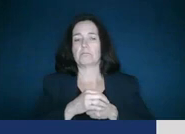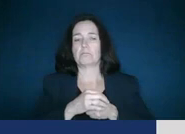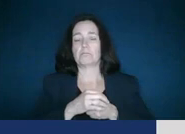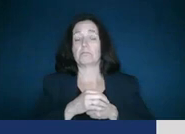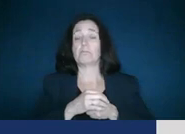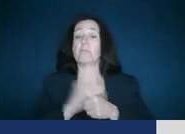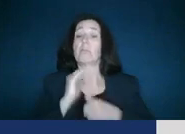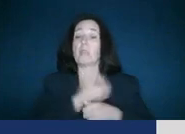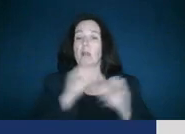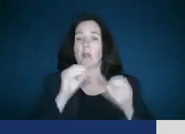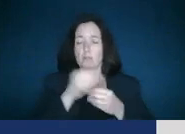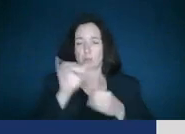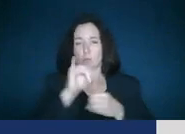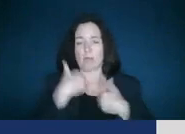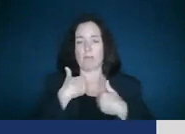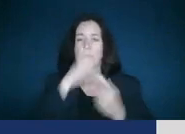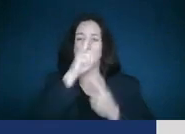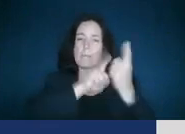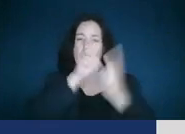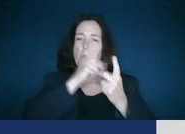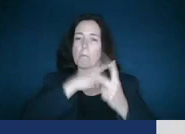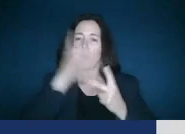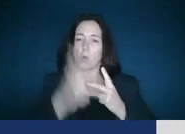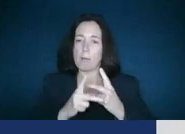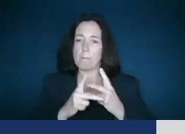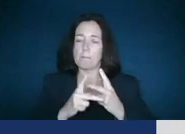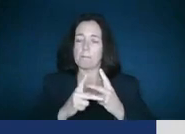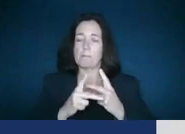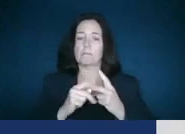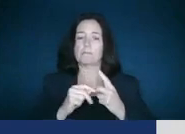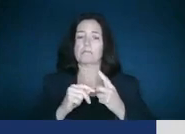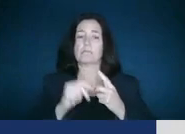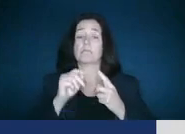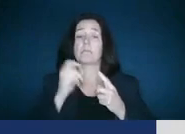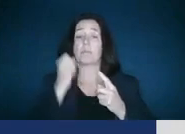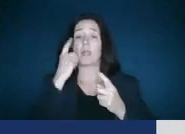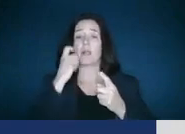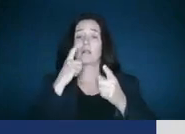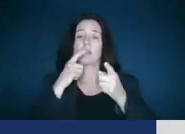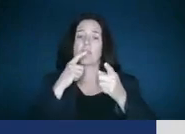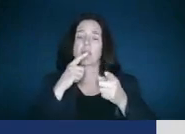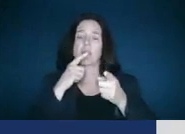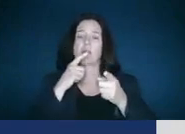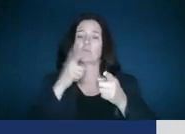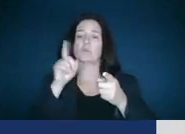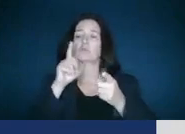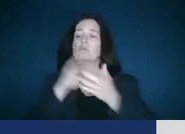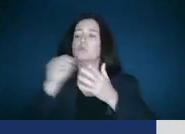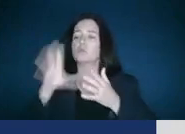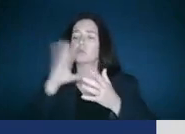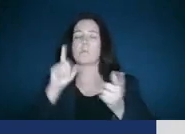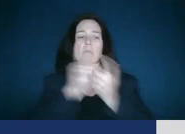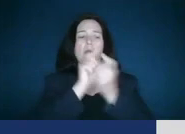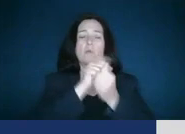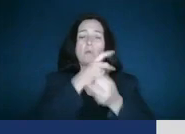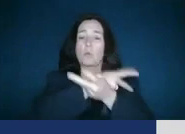Our office also has a mentoring program. This allows students to meet with one of our graduate assistants